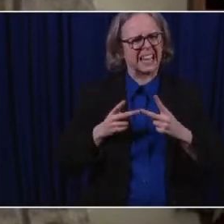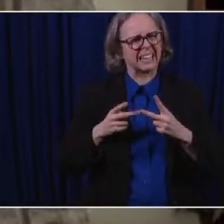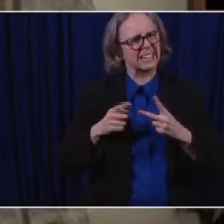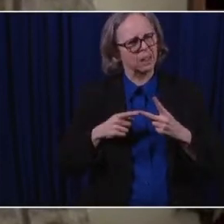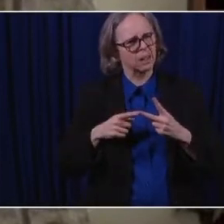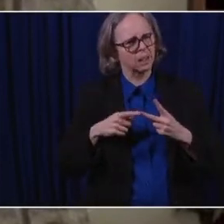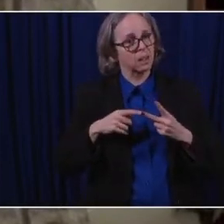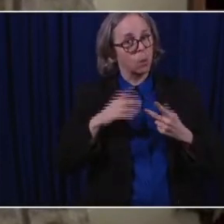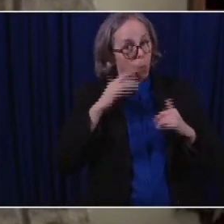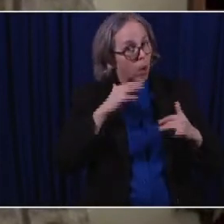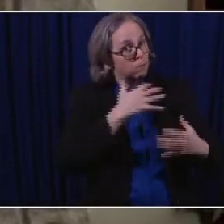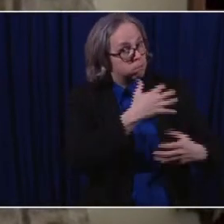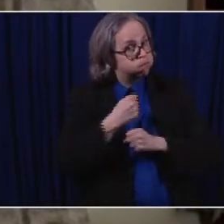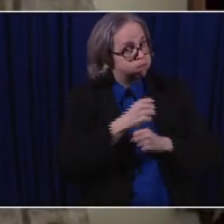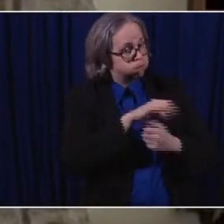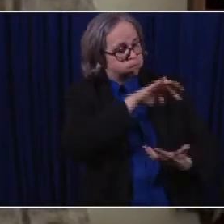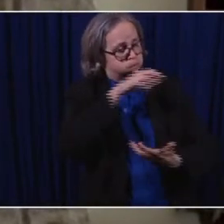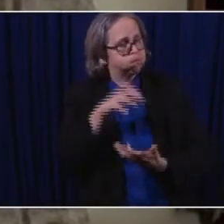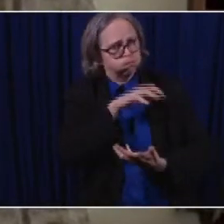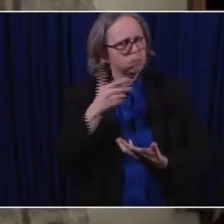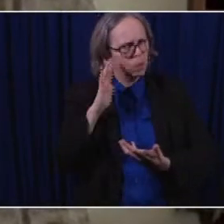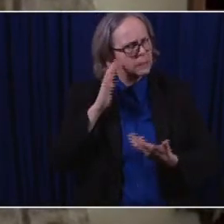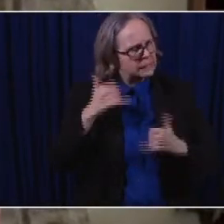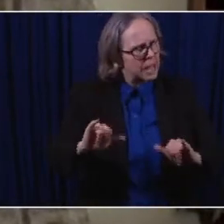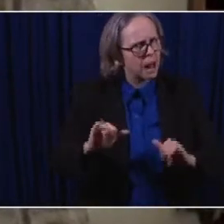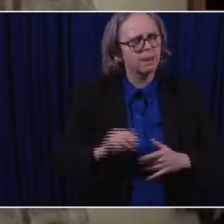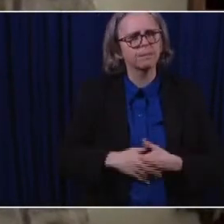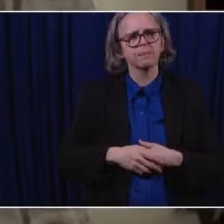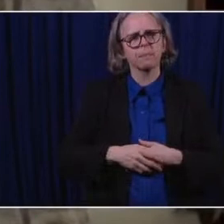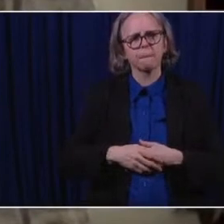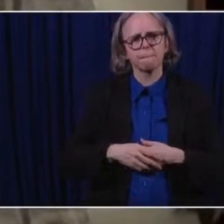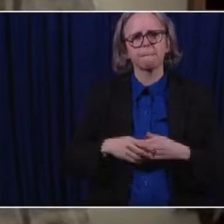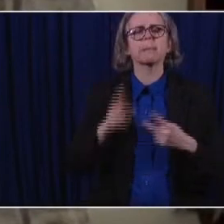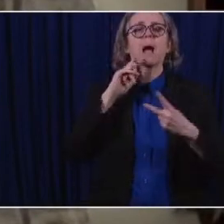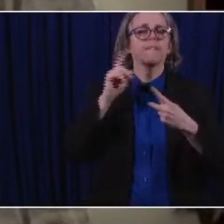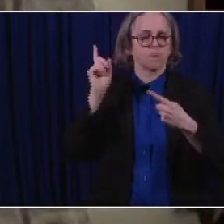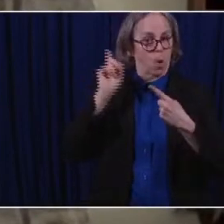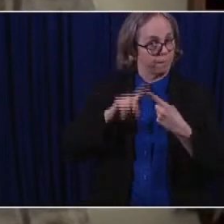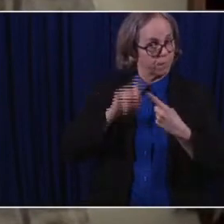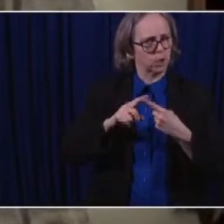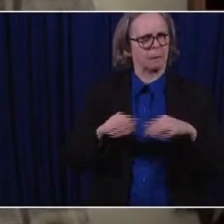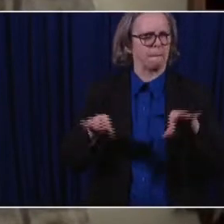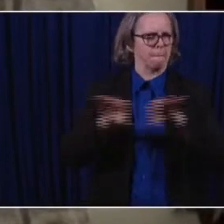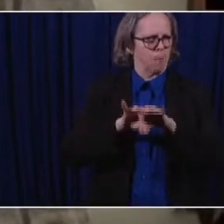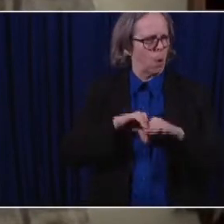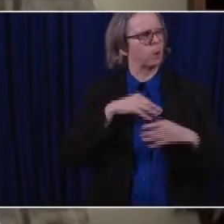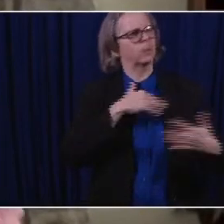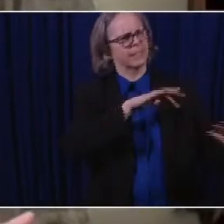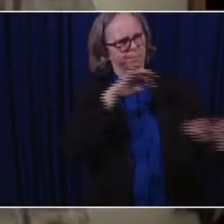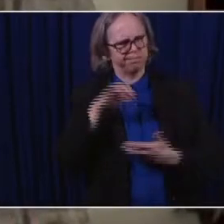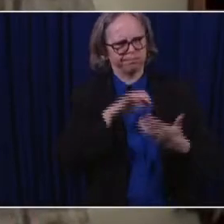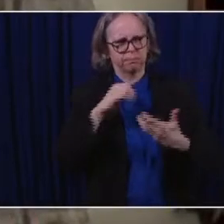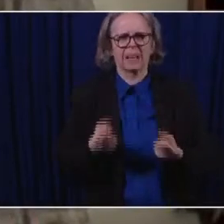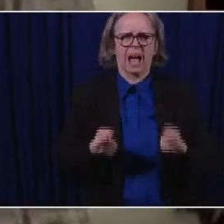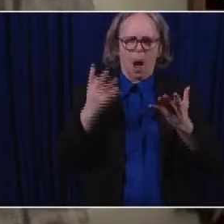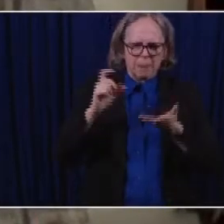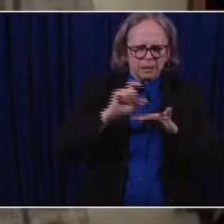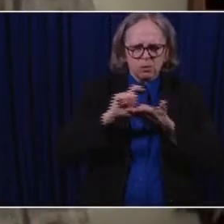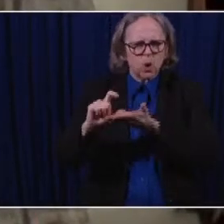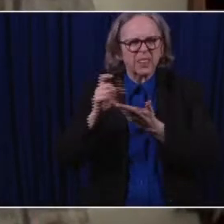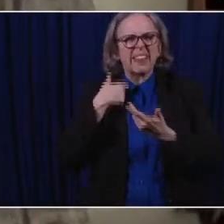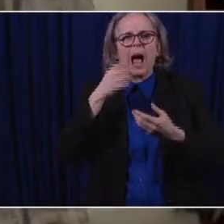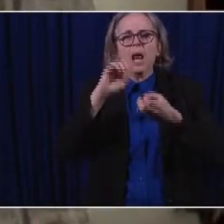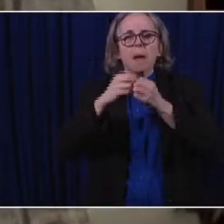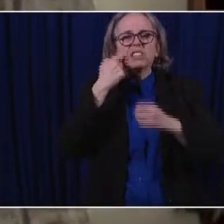problem. And second doses are coming in, and people are getting vaccinated in roughly the 3 weeks or roughly the 4 weeks